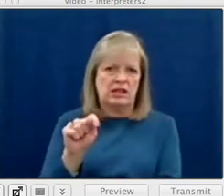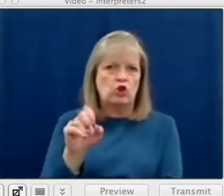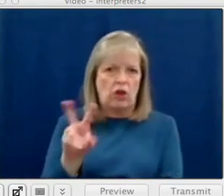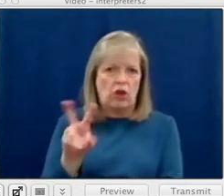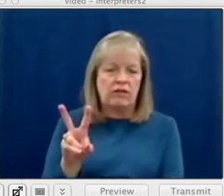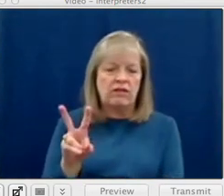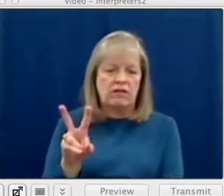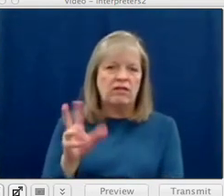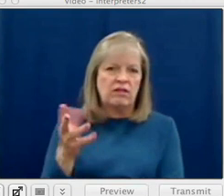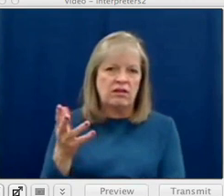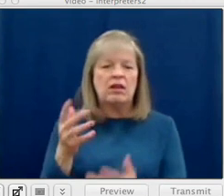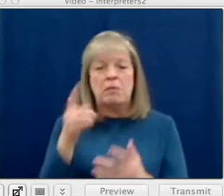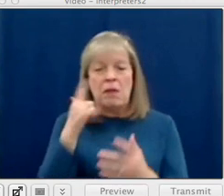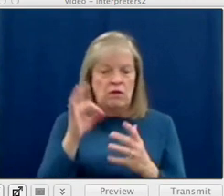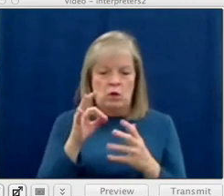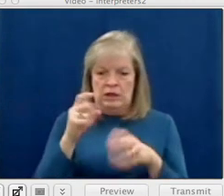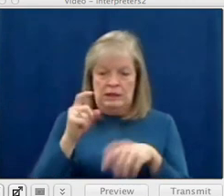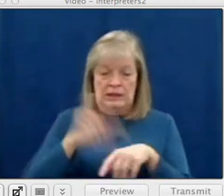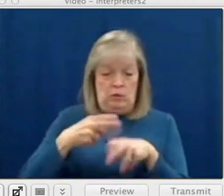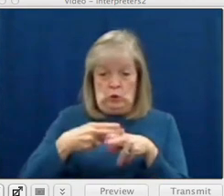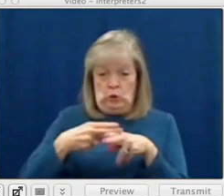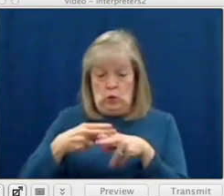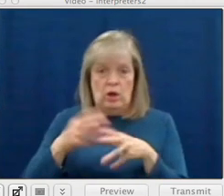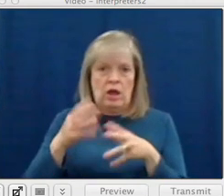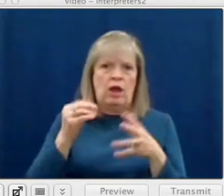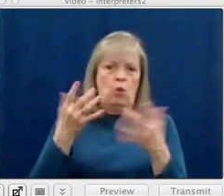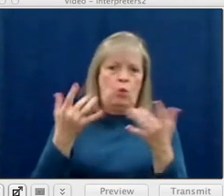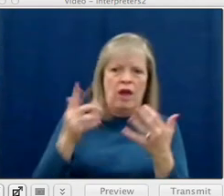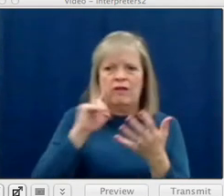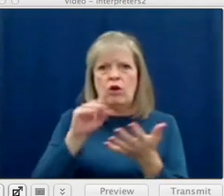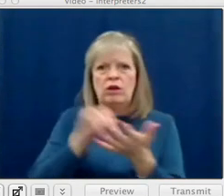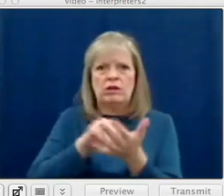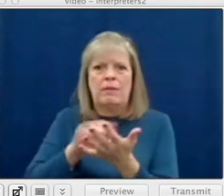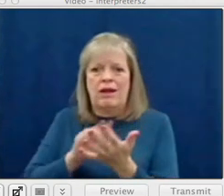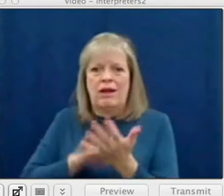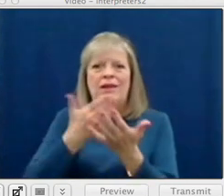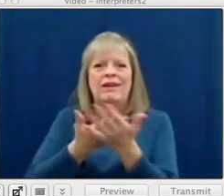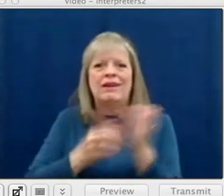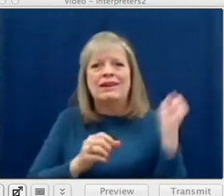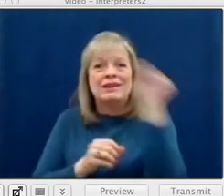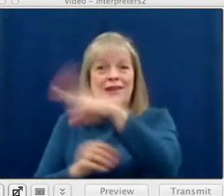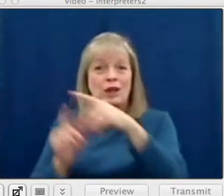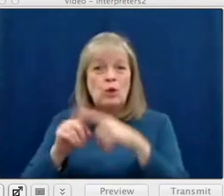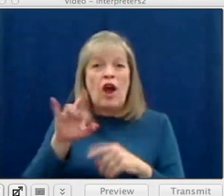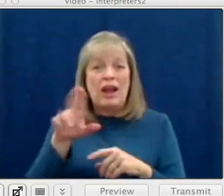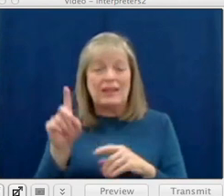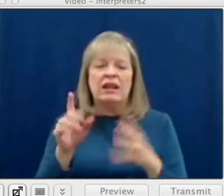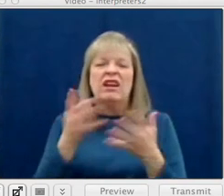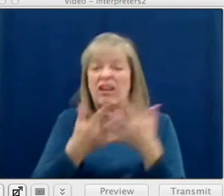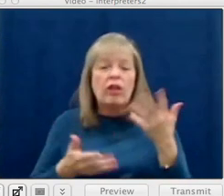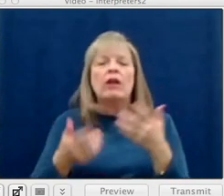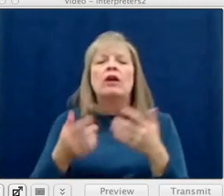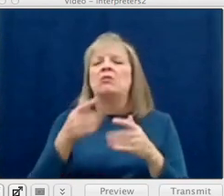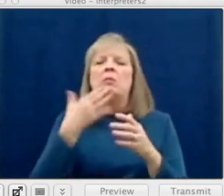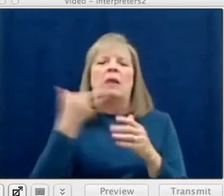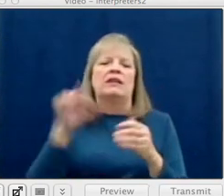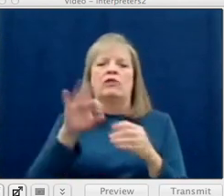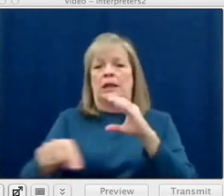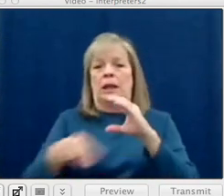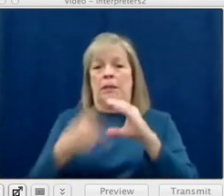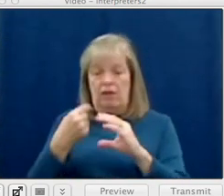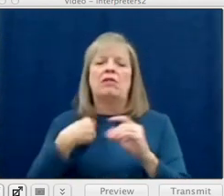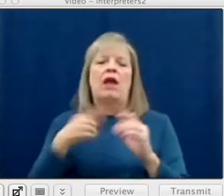the tight turnaround and waiting for documentation and things like that, it'll be a lot easier if you can just email me and I'll add you to the